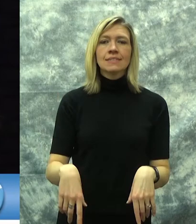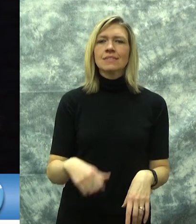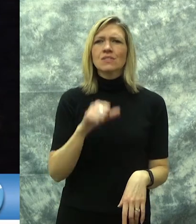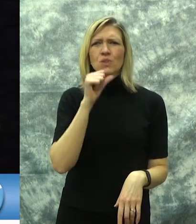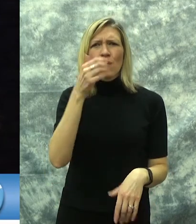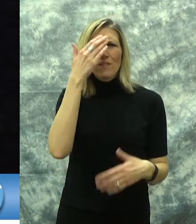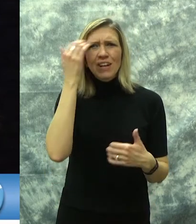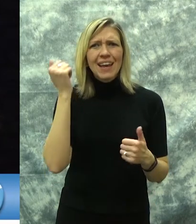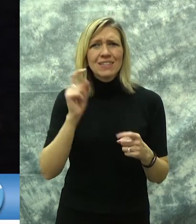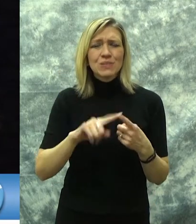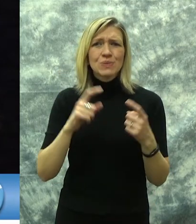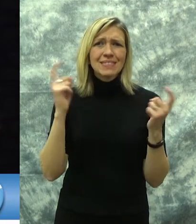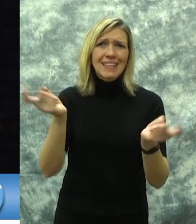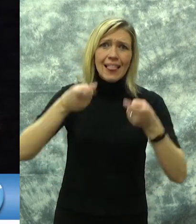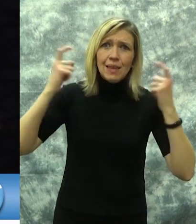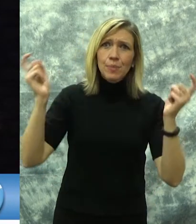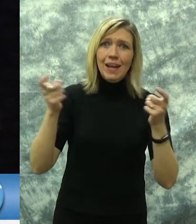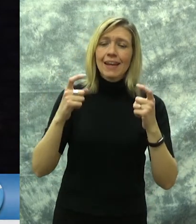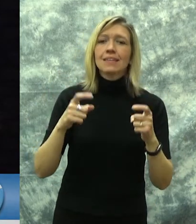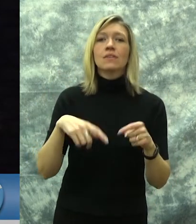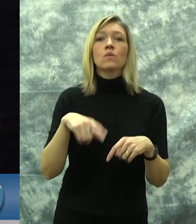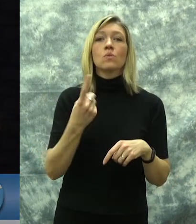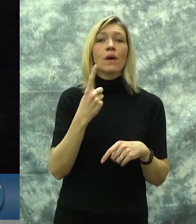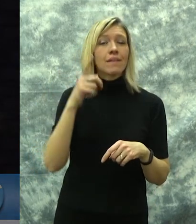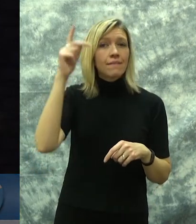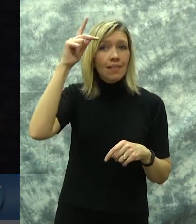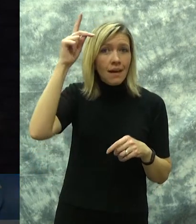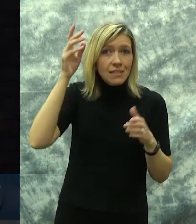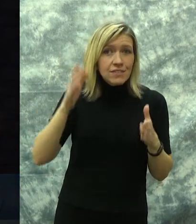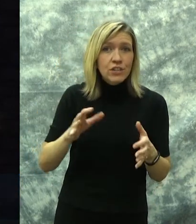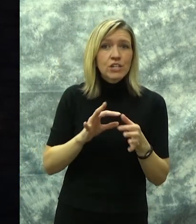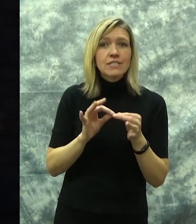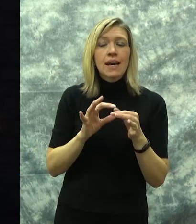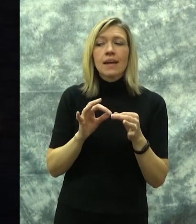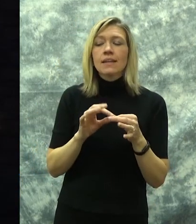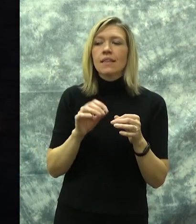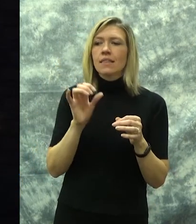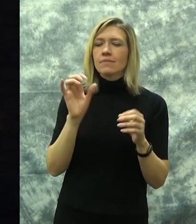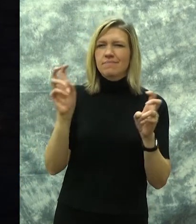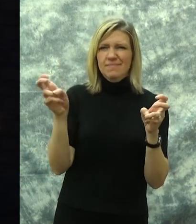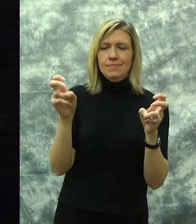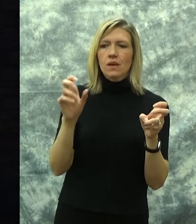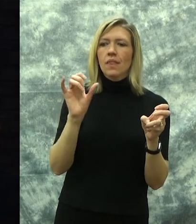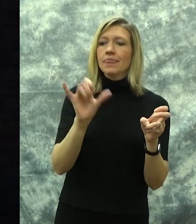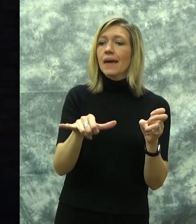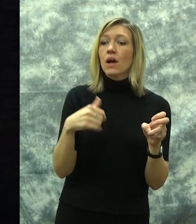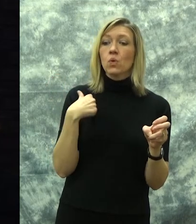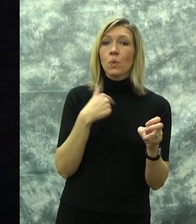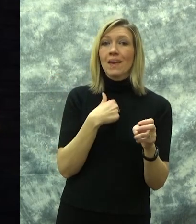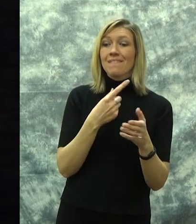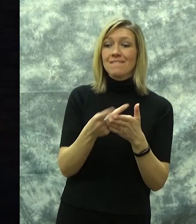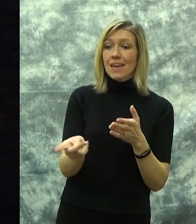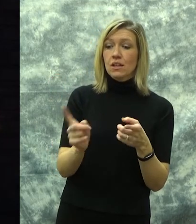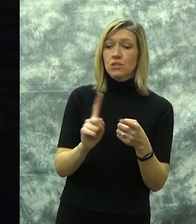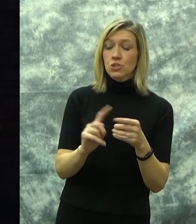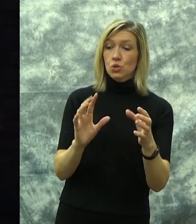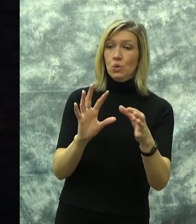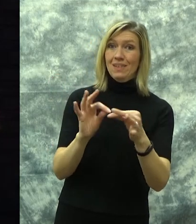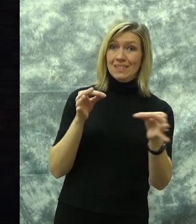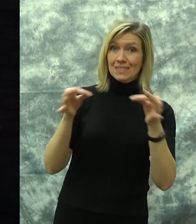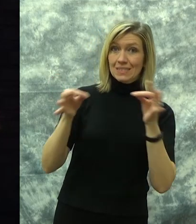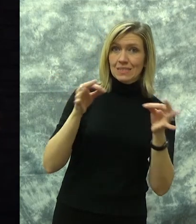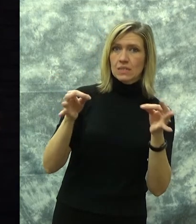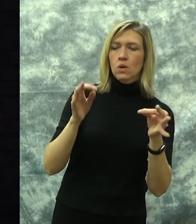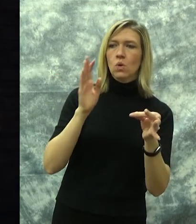Wittgenstein, the great philosopher, said, that which we fail to articulate, we pass over in silence. And in a